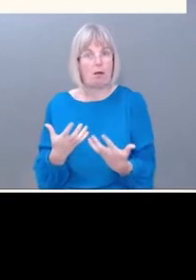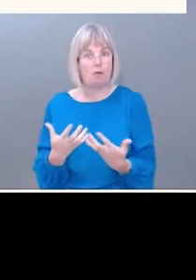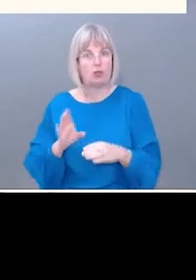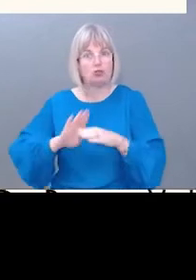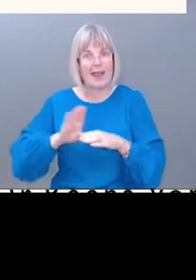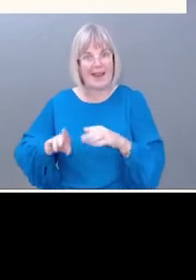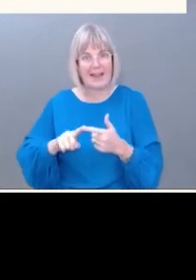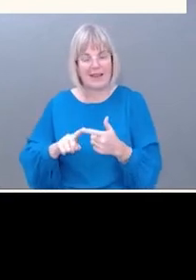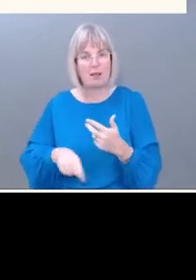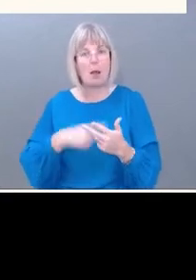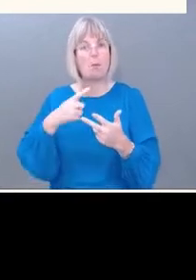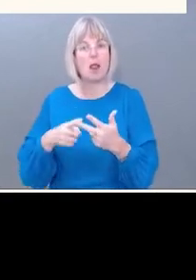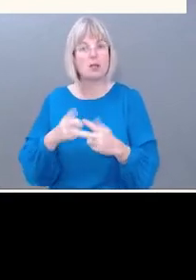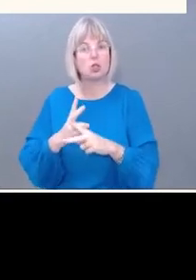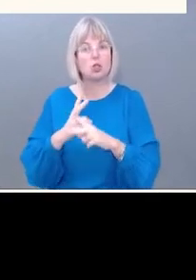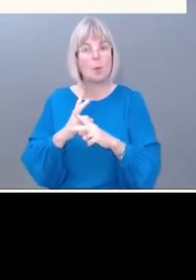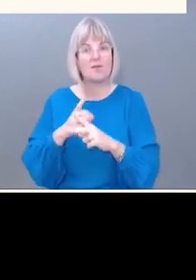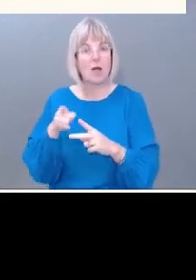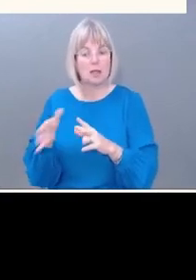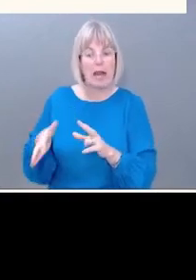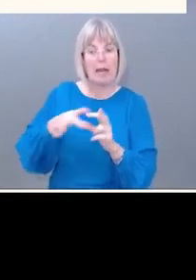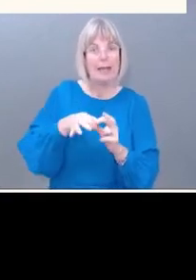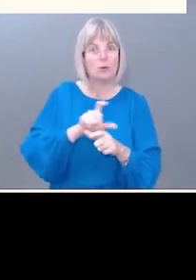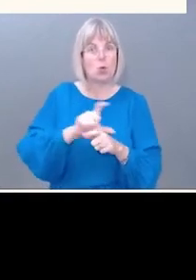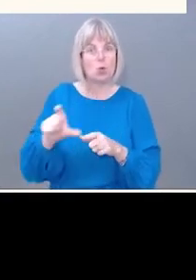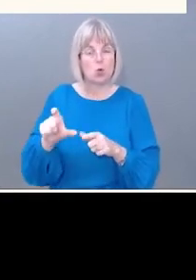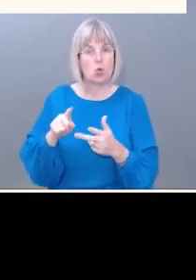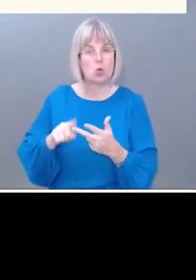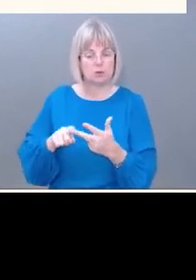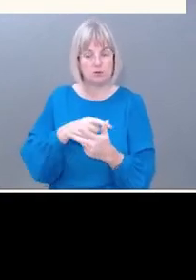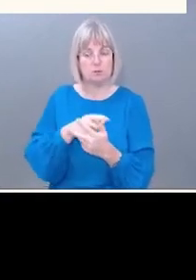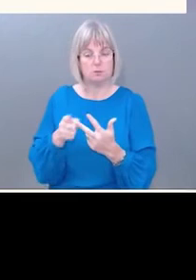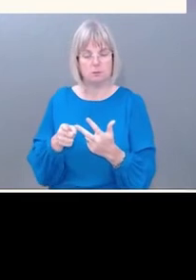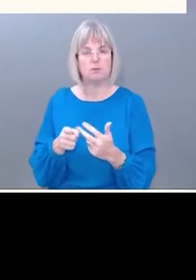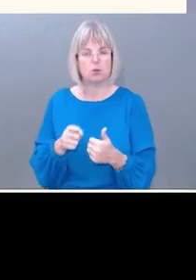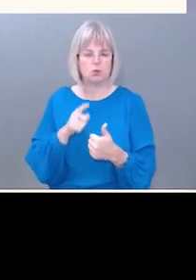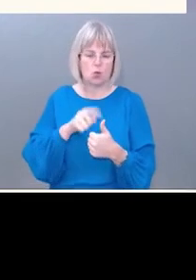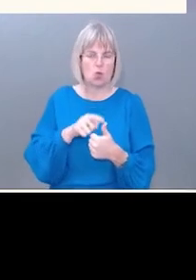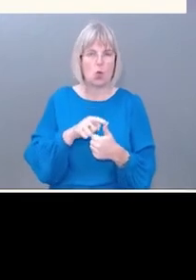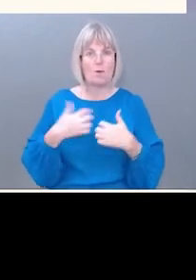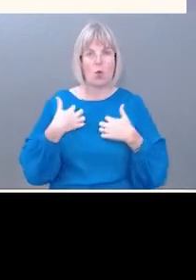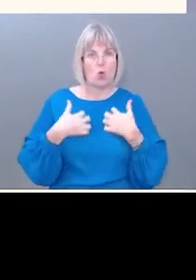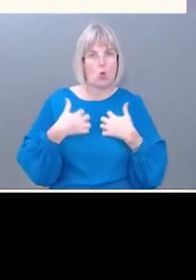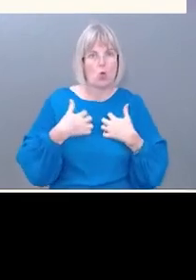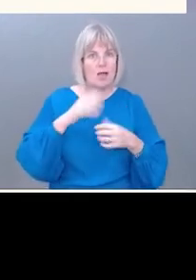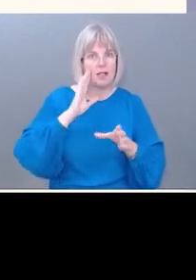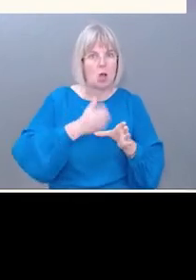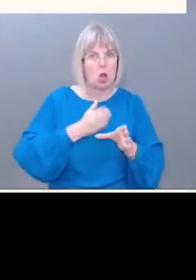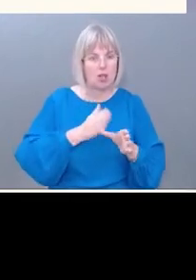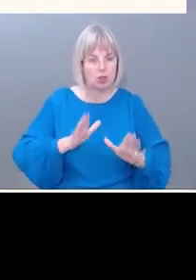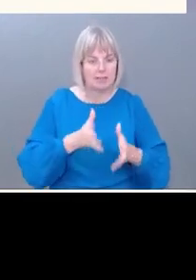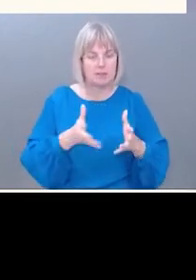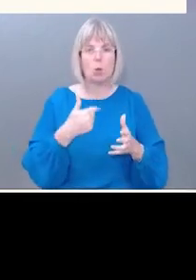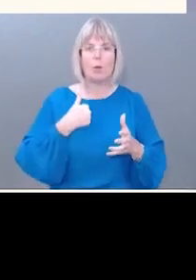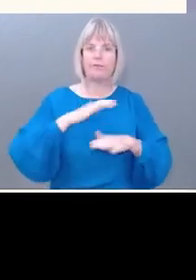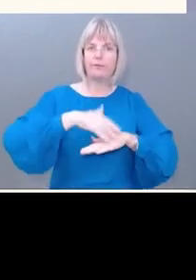supervisors that are linked to the course as well. So in terms of aspiring psychologists, we have set up a mentoring scheme.